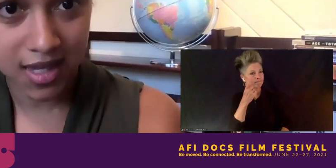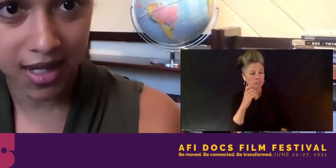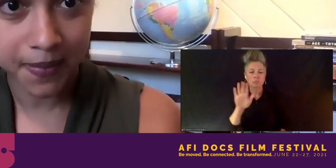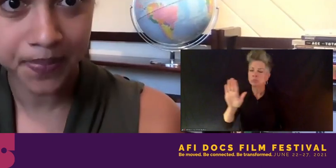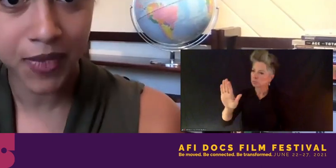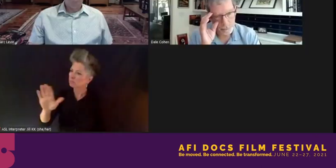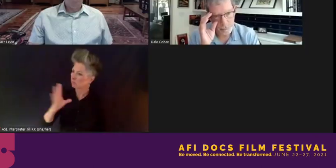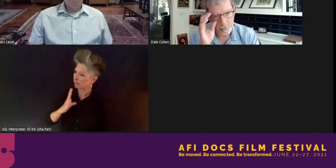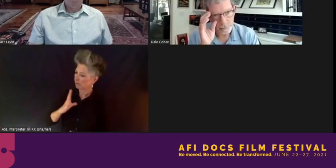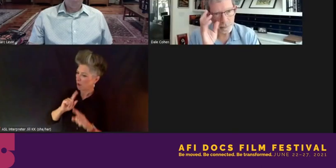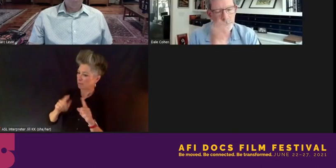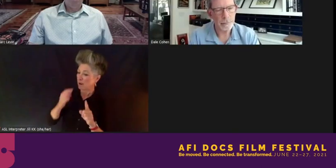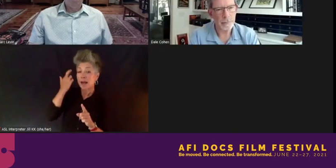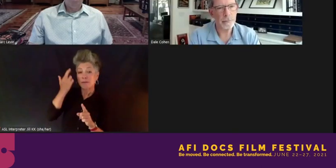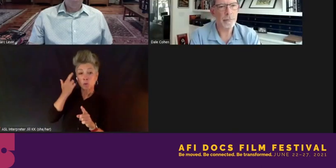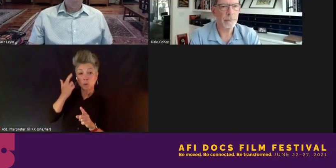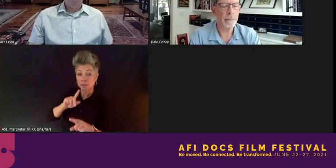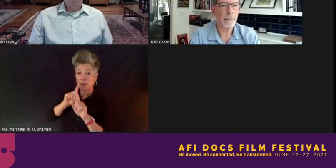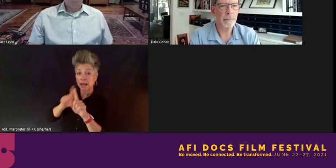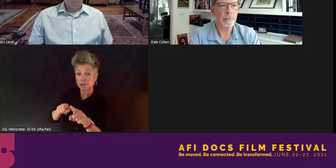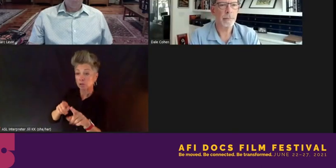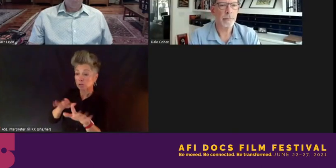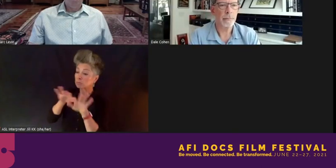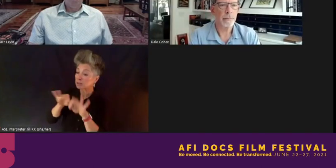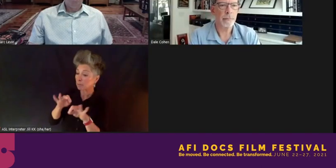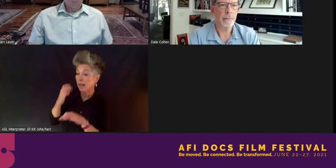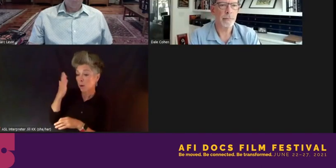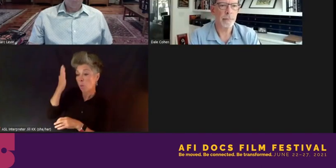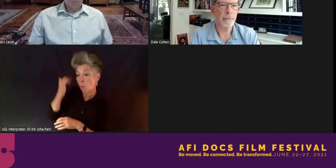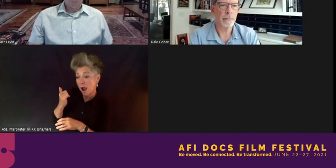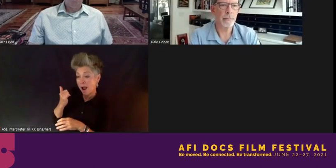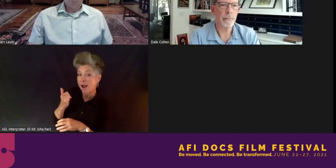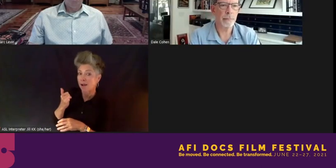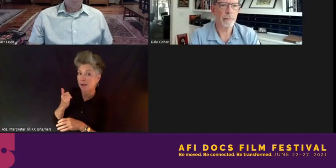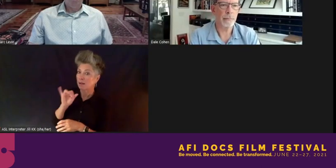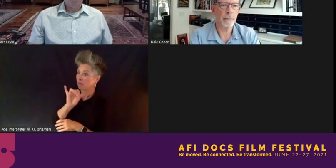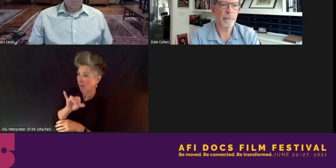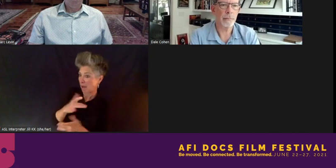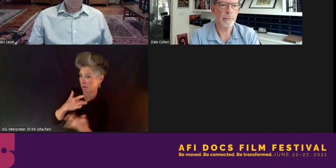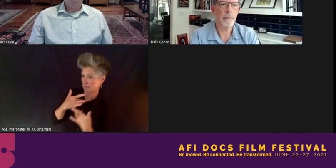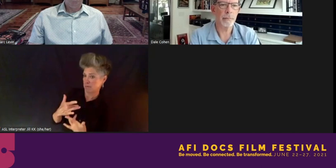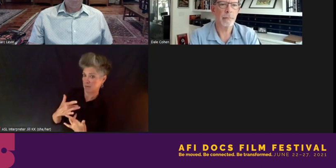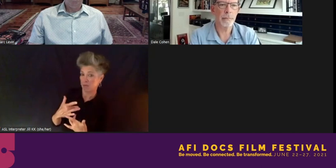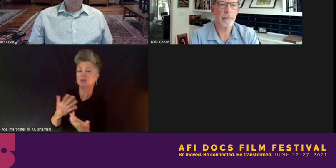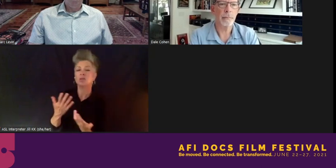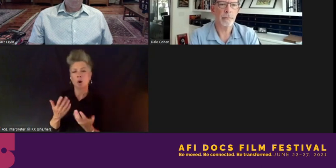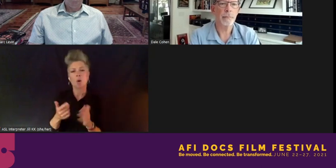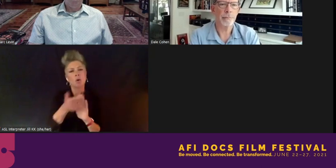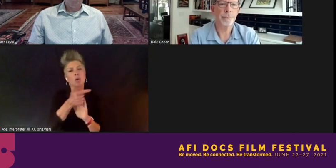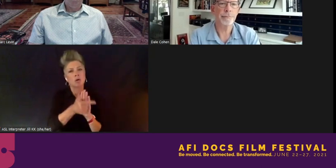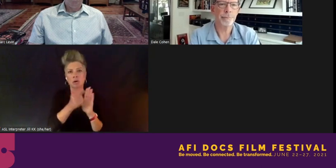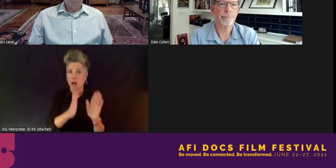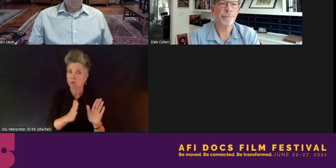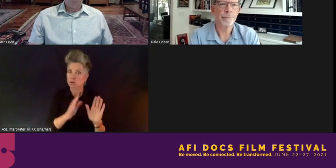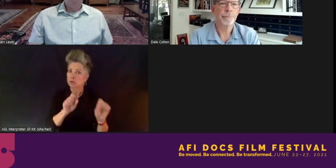we did that thing. Um, and that's, you know, and that's where, um, you know, a council can be, can be helpful.